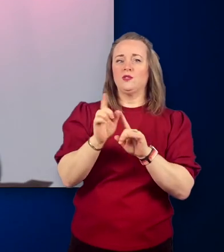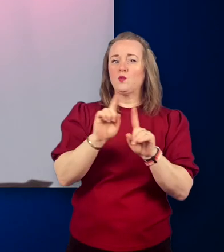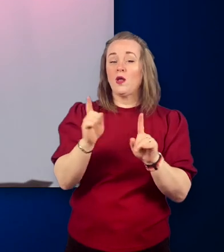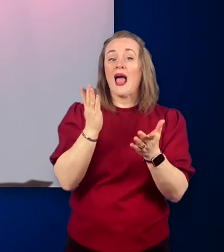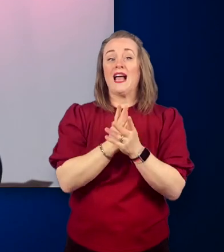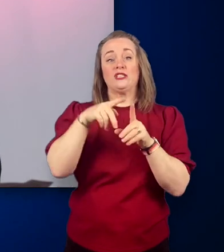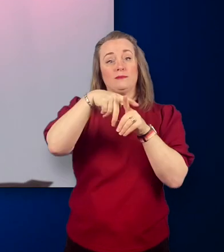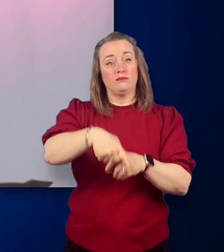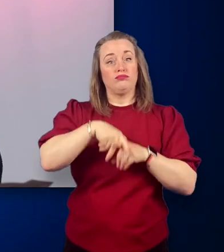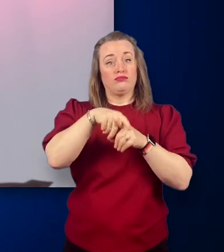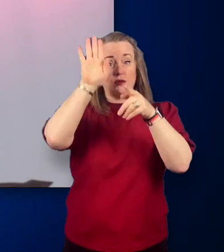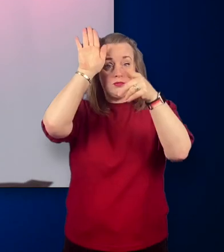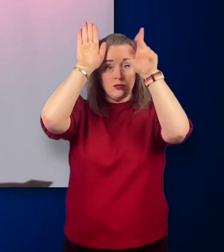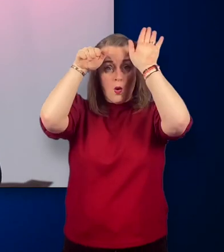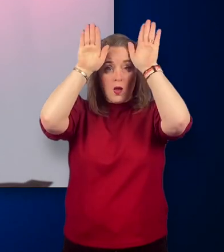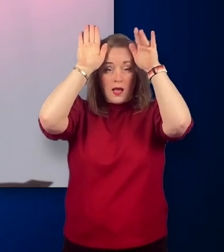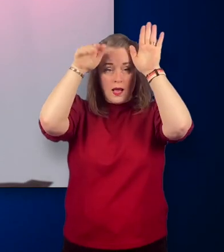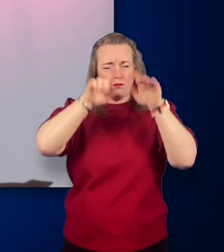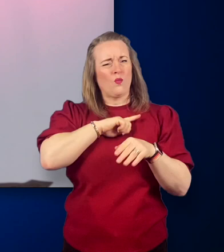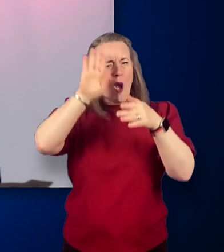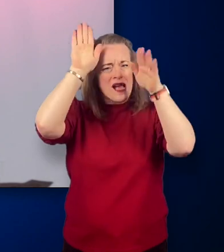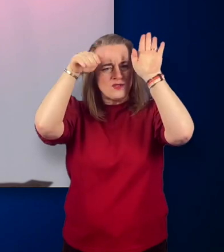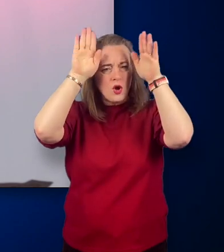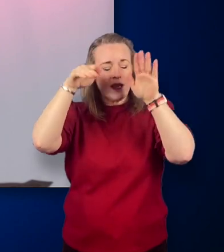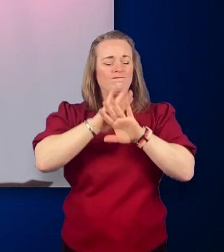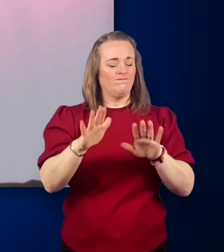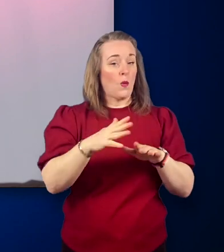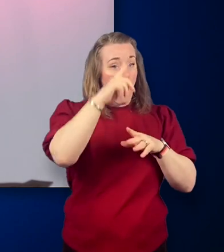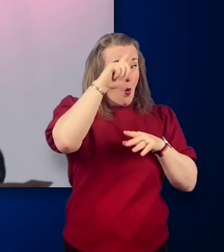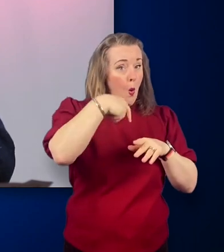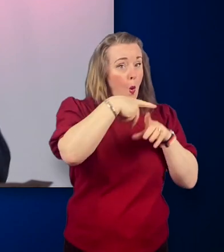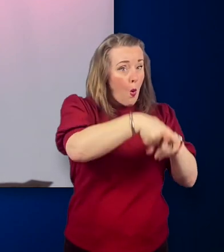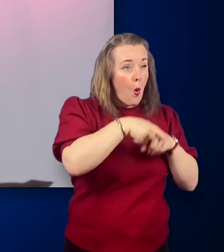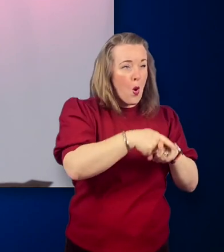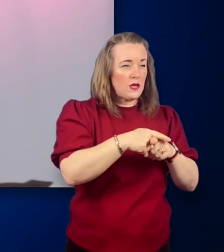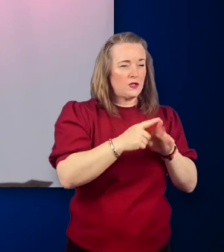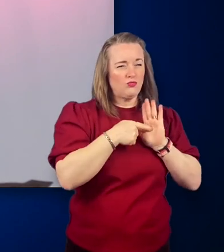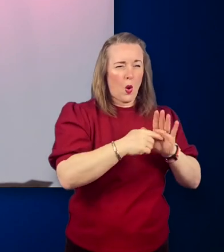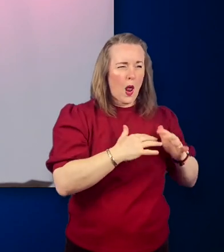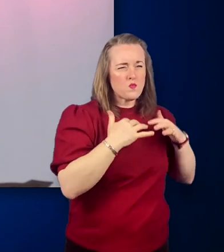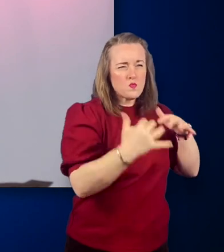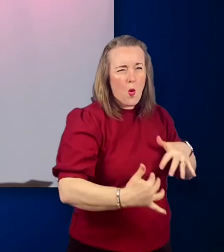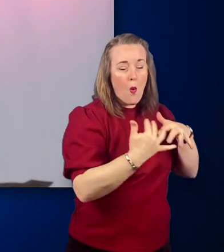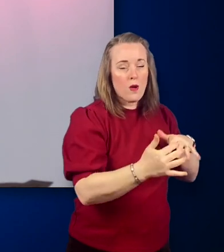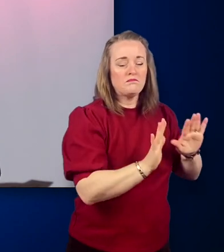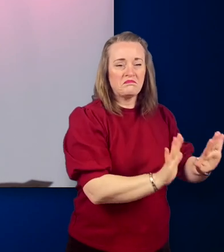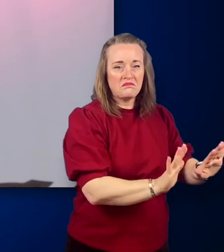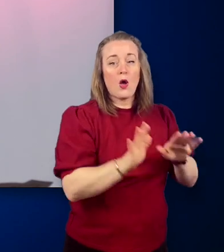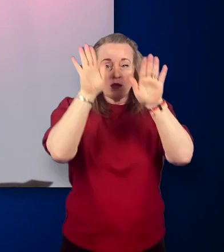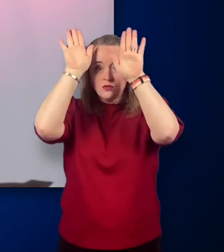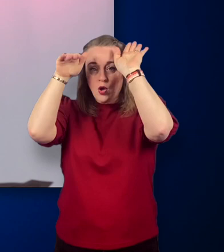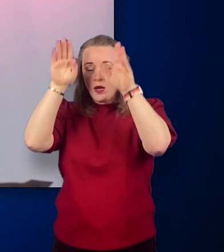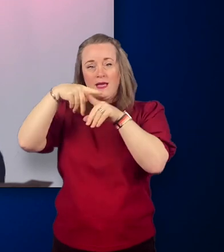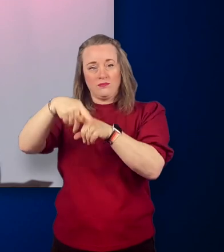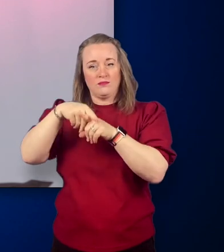you sat on a horse, it was a symbol of war and going to war, but sitting on a donkey was a sense of peace. And the